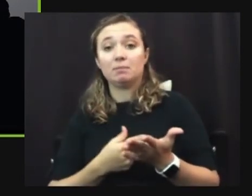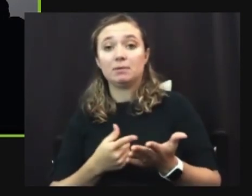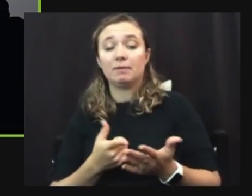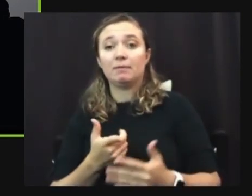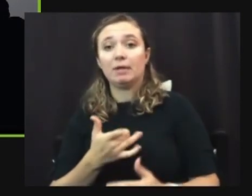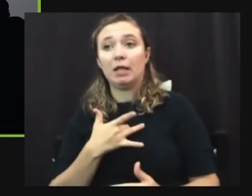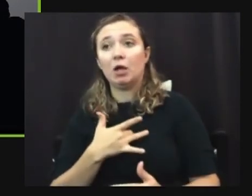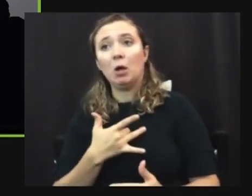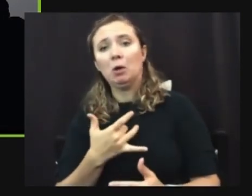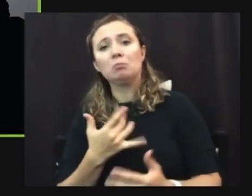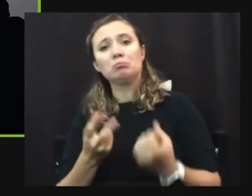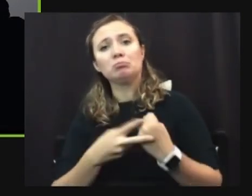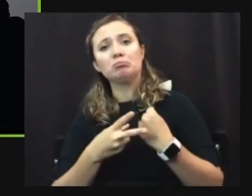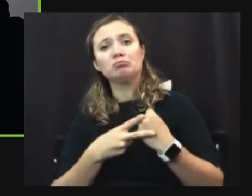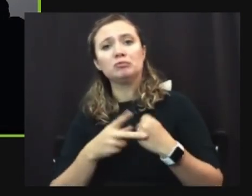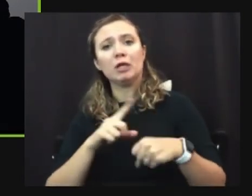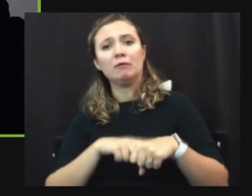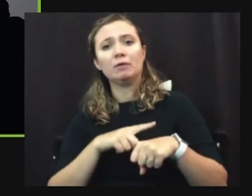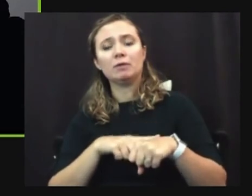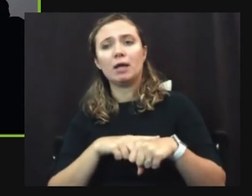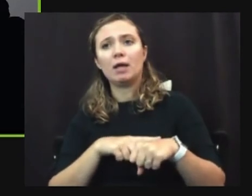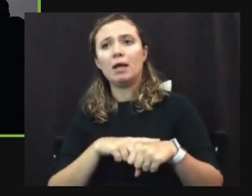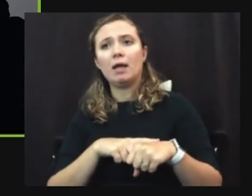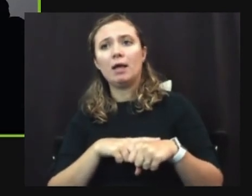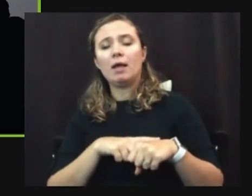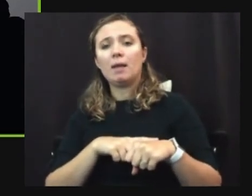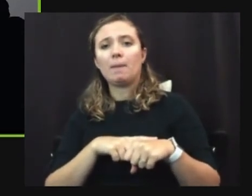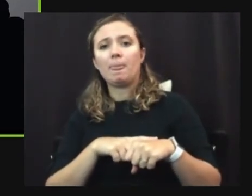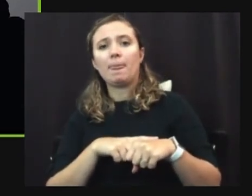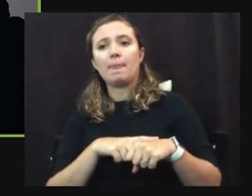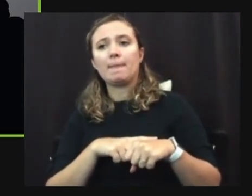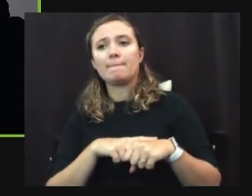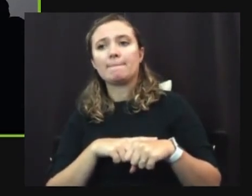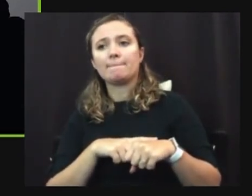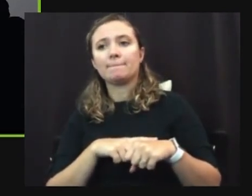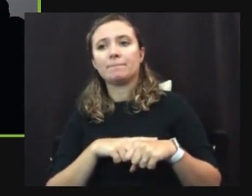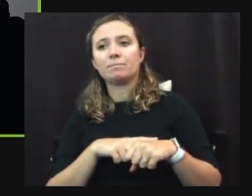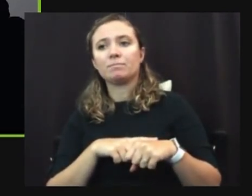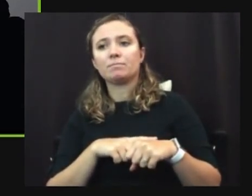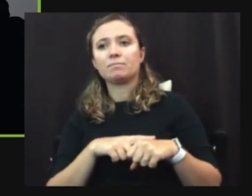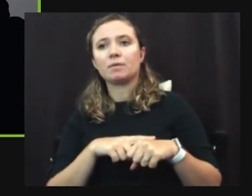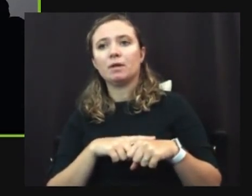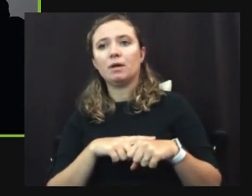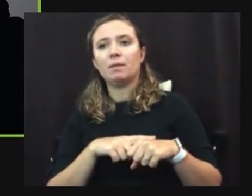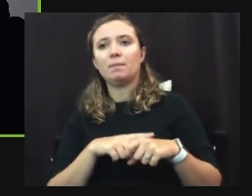you apply the right effort in the right places to achieve the right results.